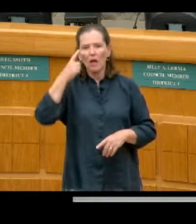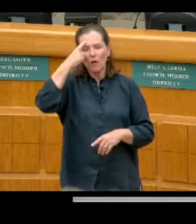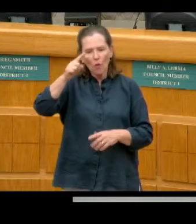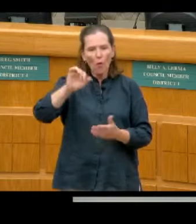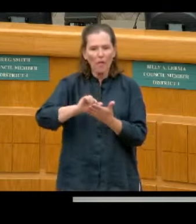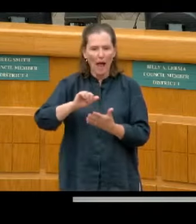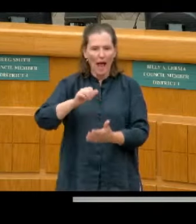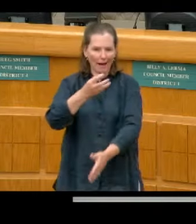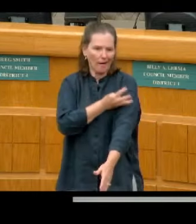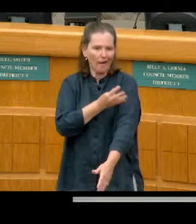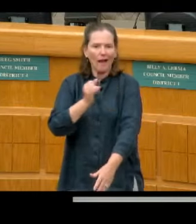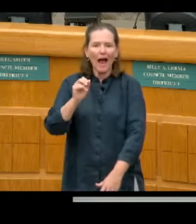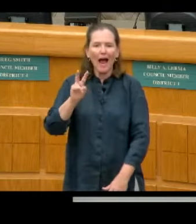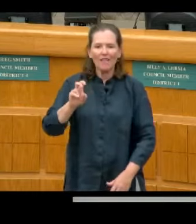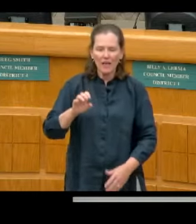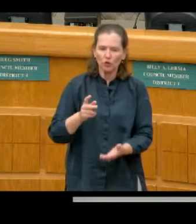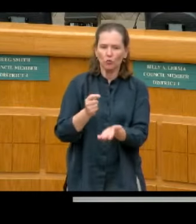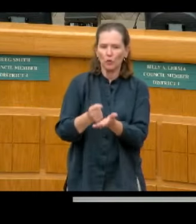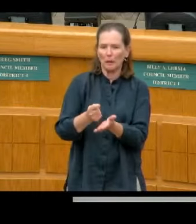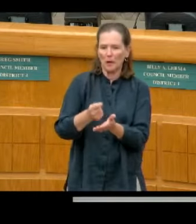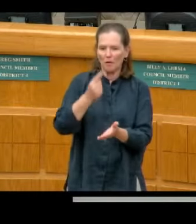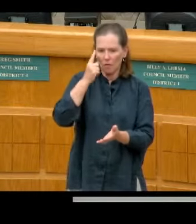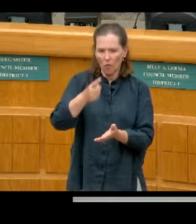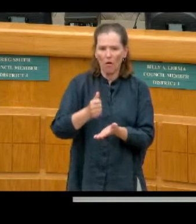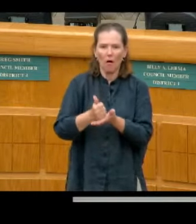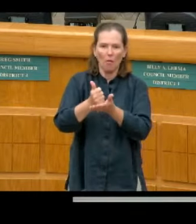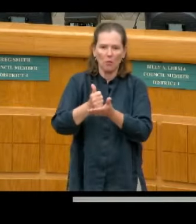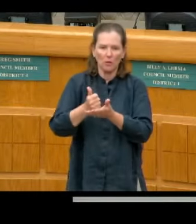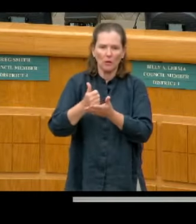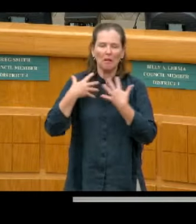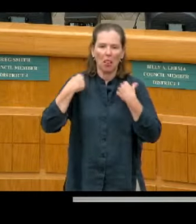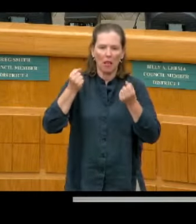Lastly, for any information regarding vaccinations, please go to